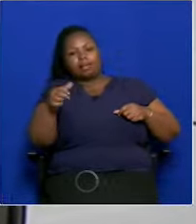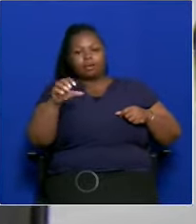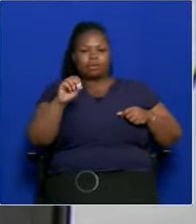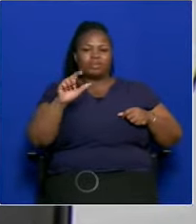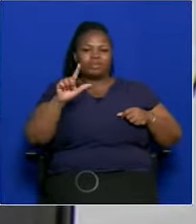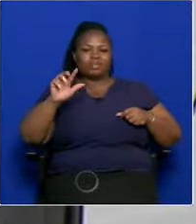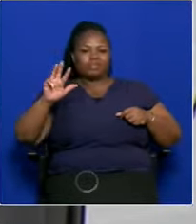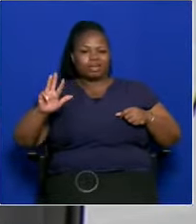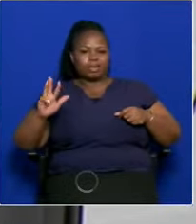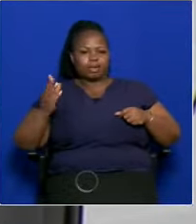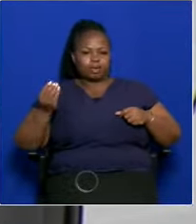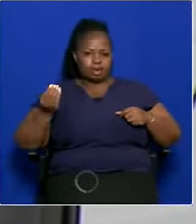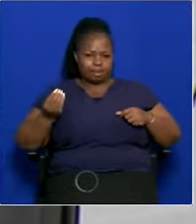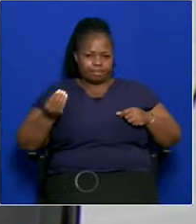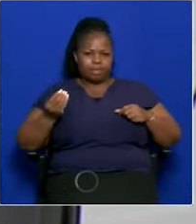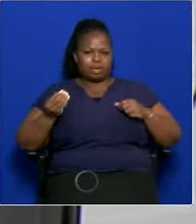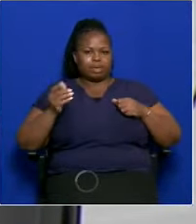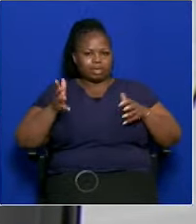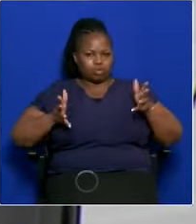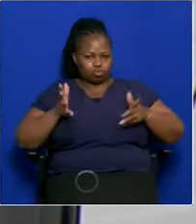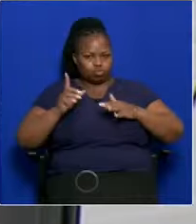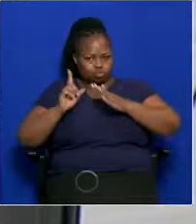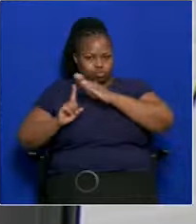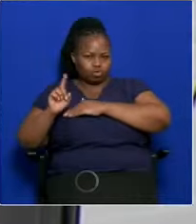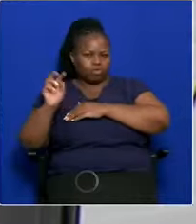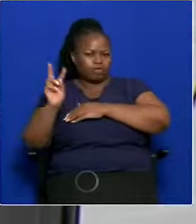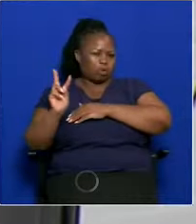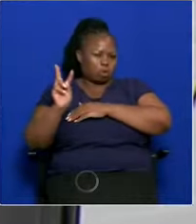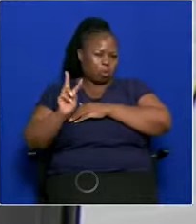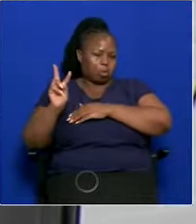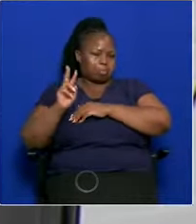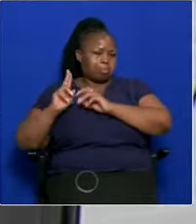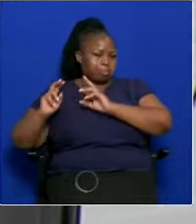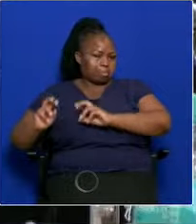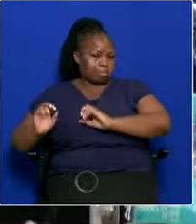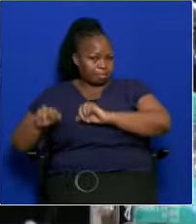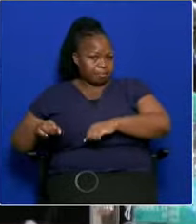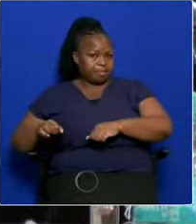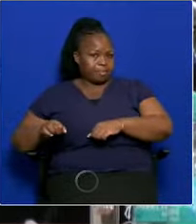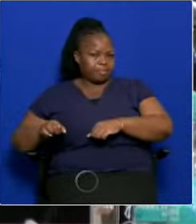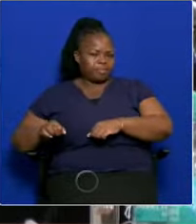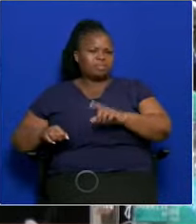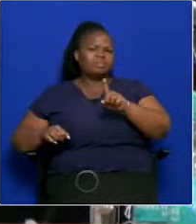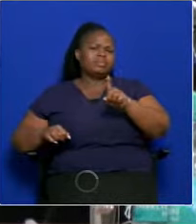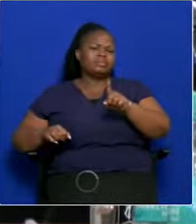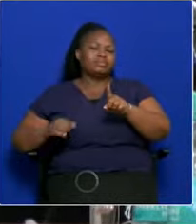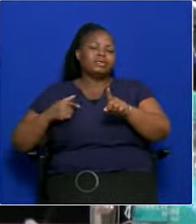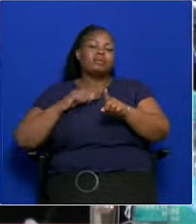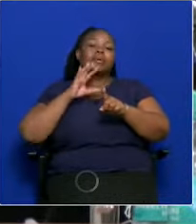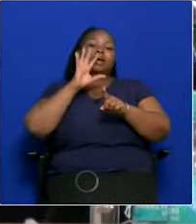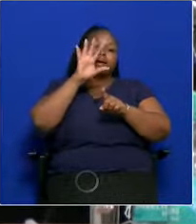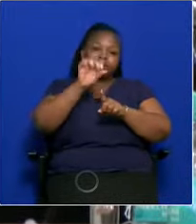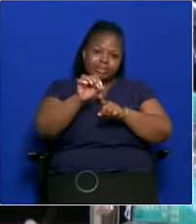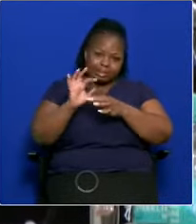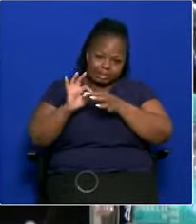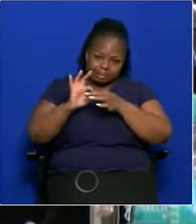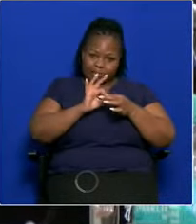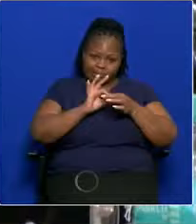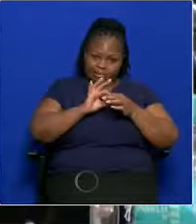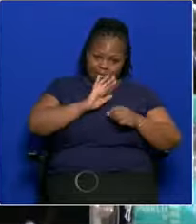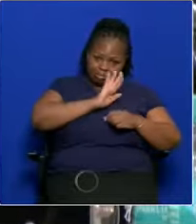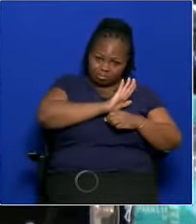to Vodacom and pursue that avenue. Yeah, I'm even, asking as it relates to your 071